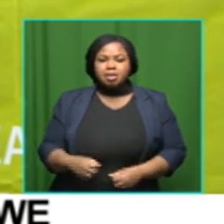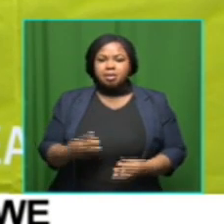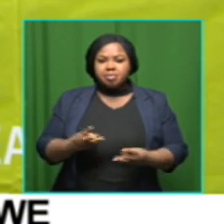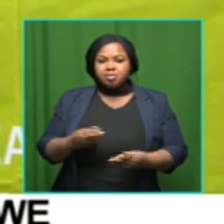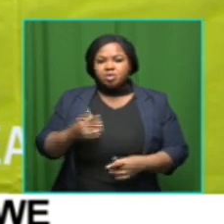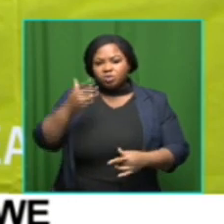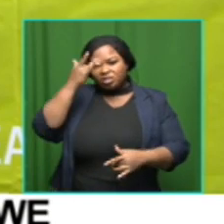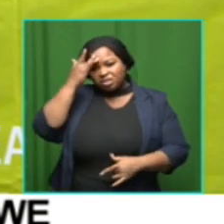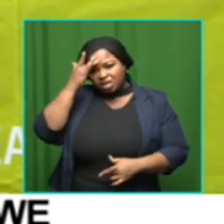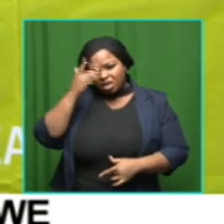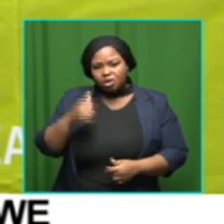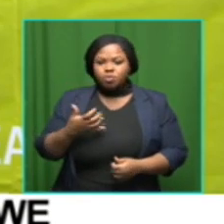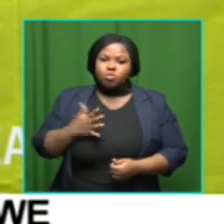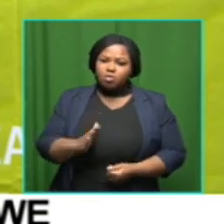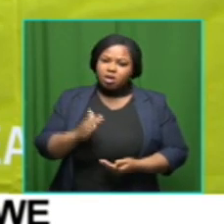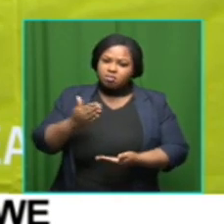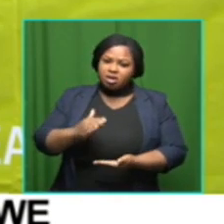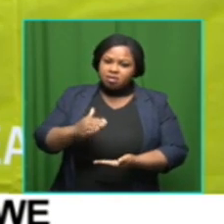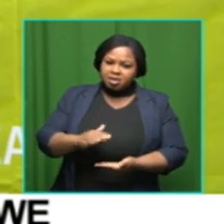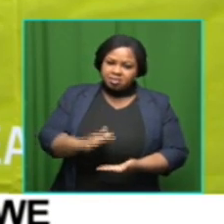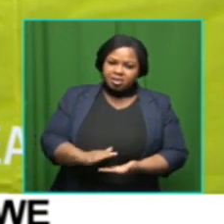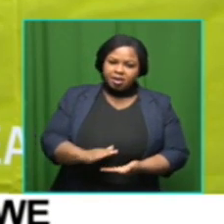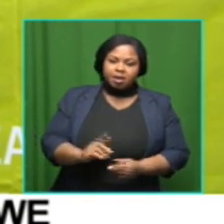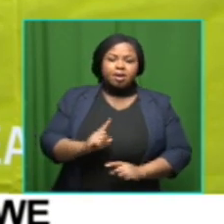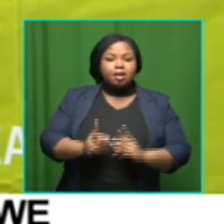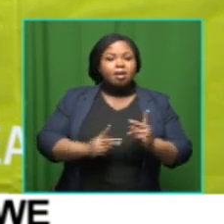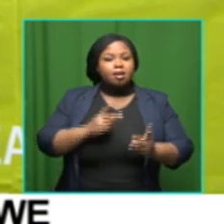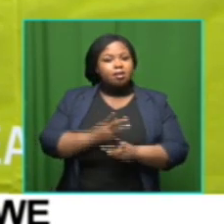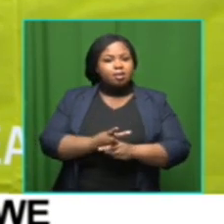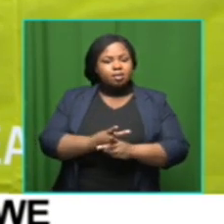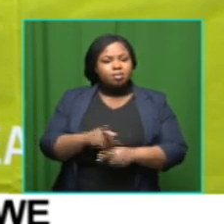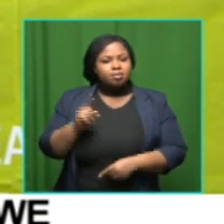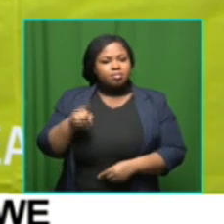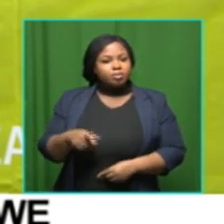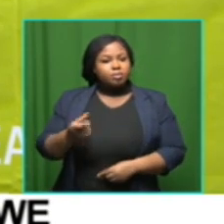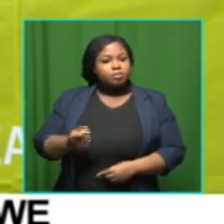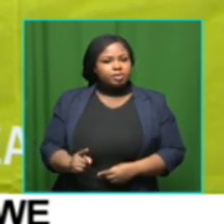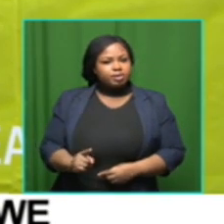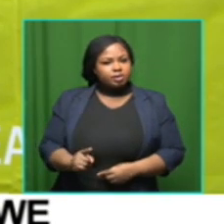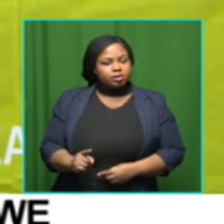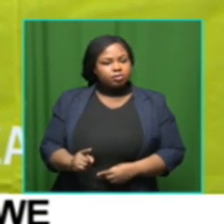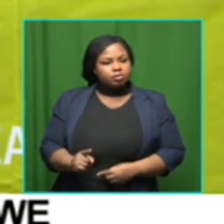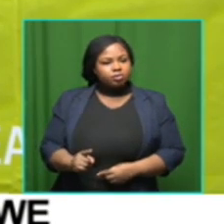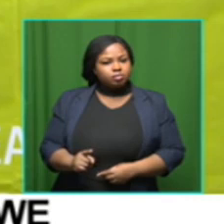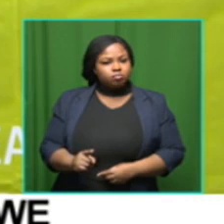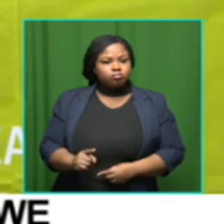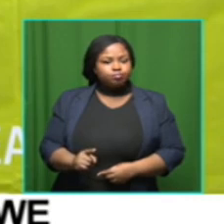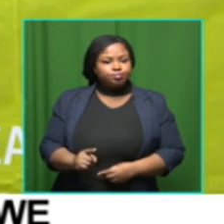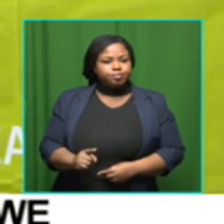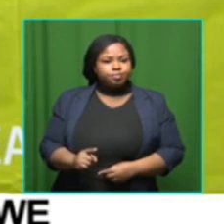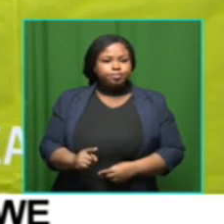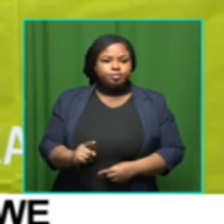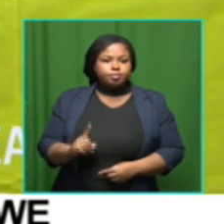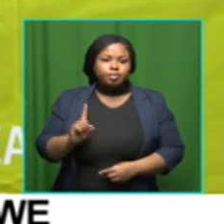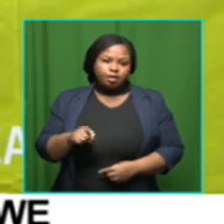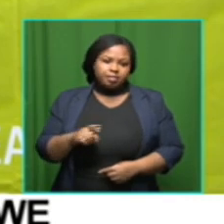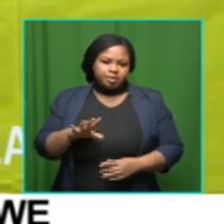sick or died of COVID-19, but we must also be able to add to